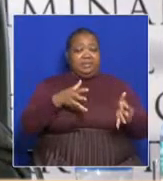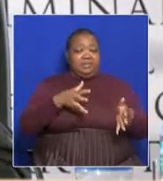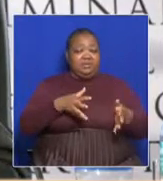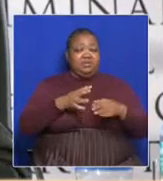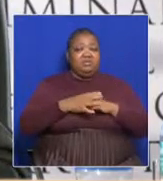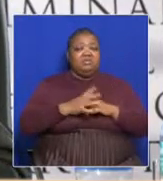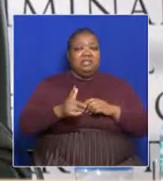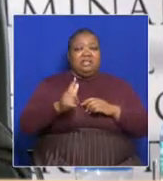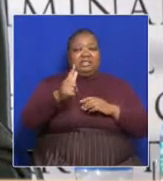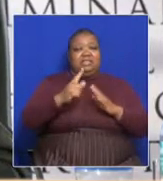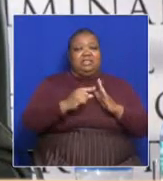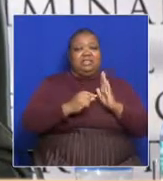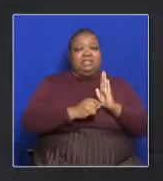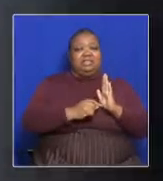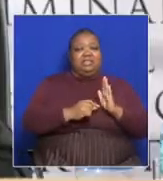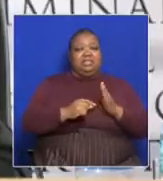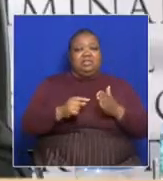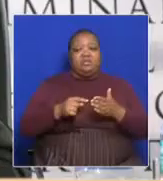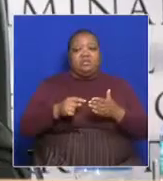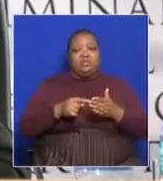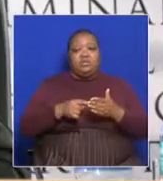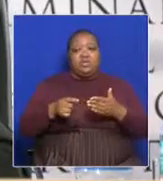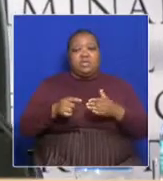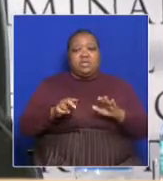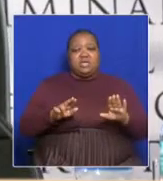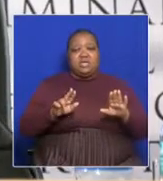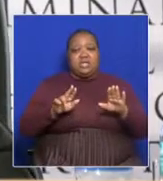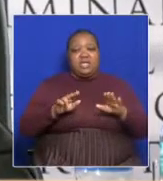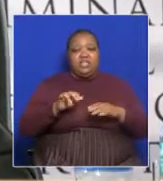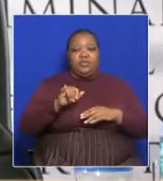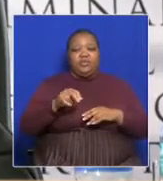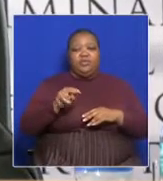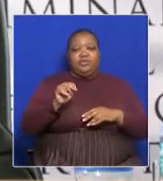week of the 8th of June, which is next week.